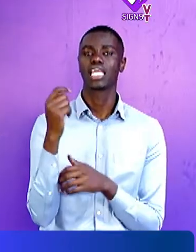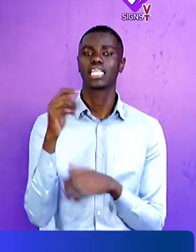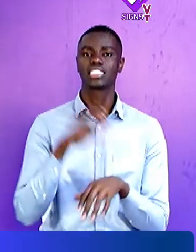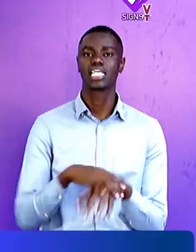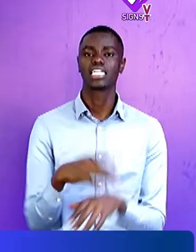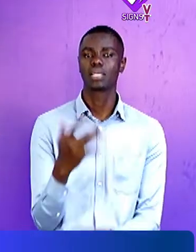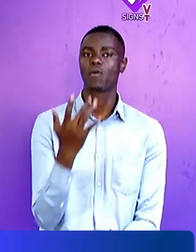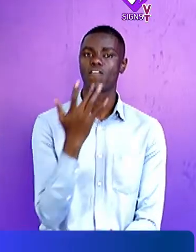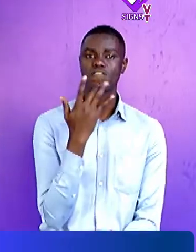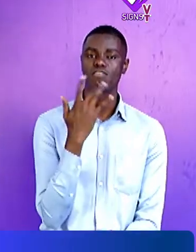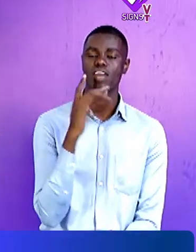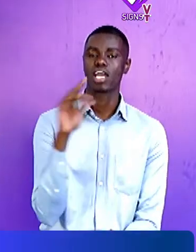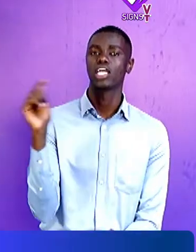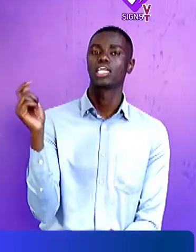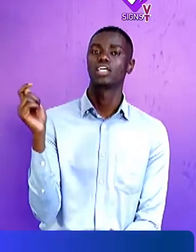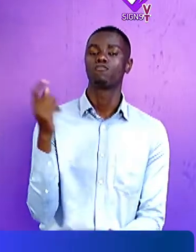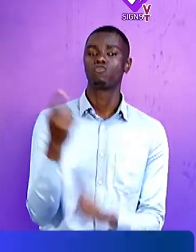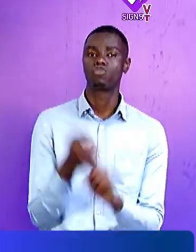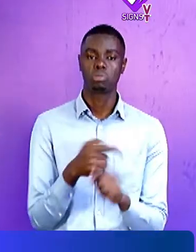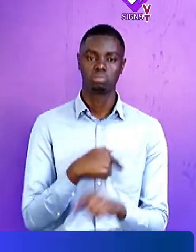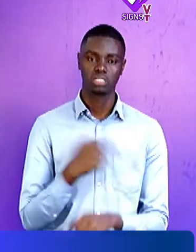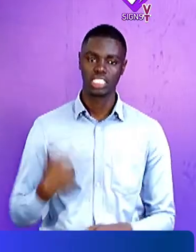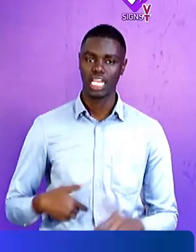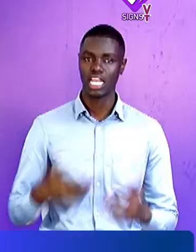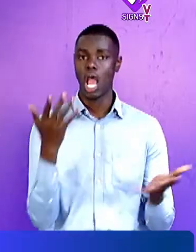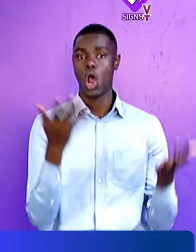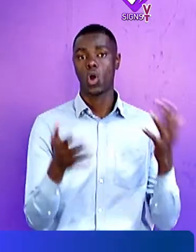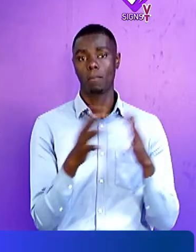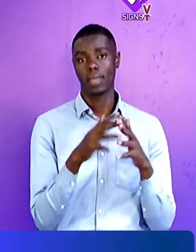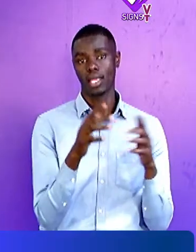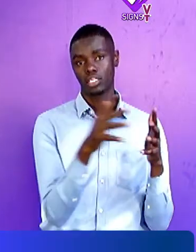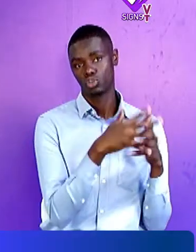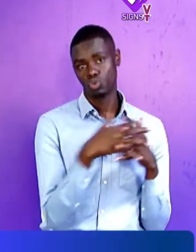to the United States. Yeah, first of all, let me say that